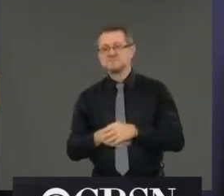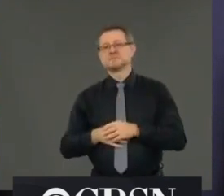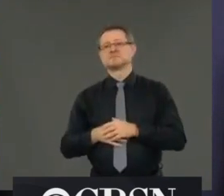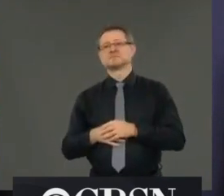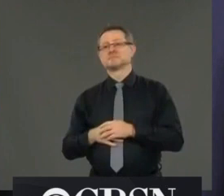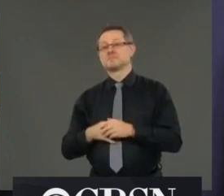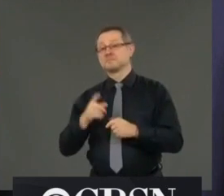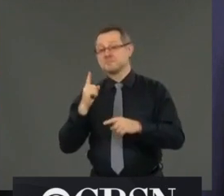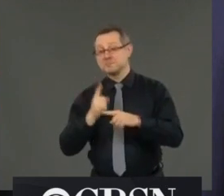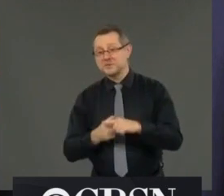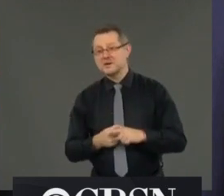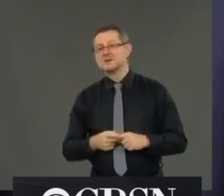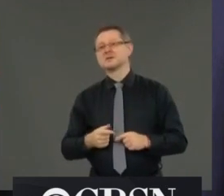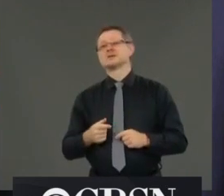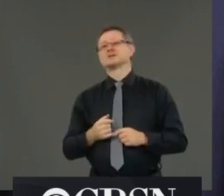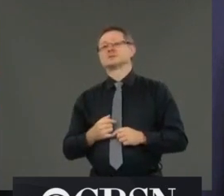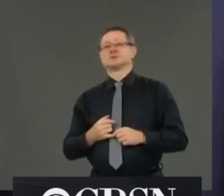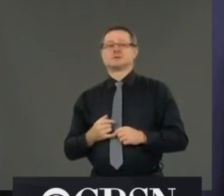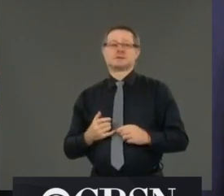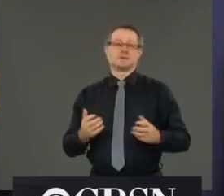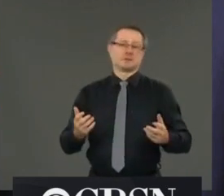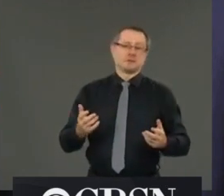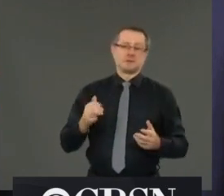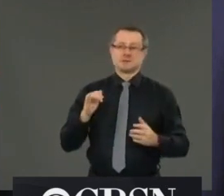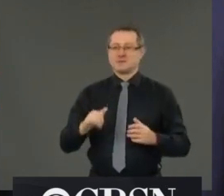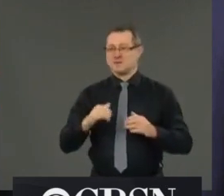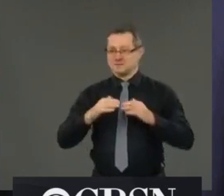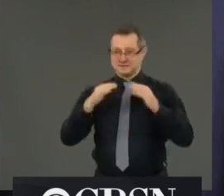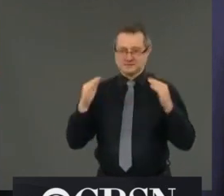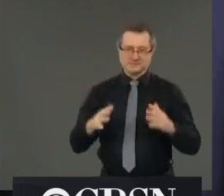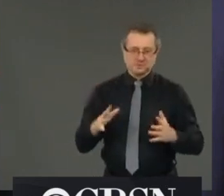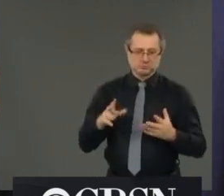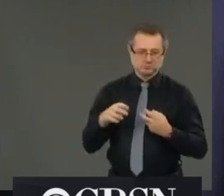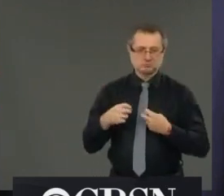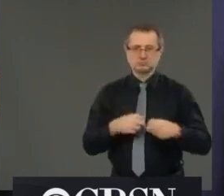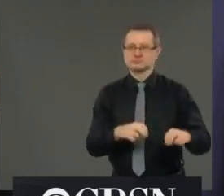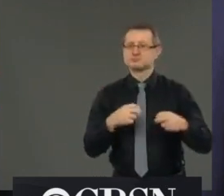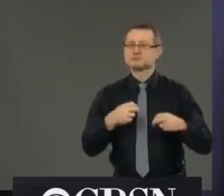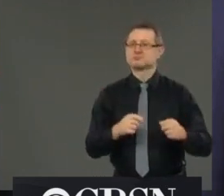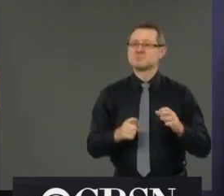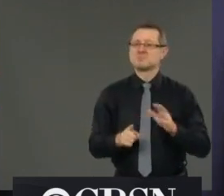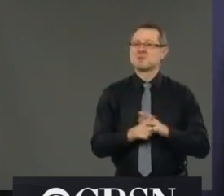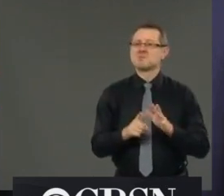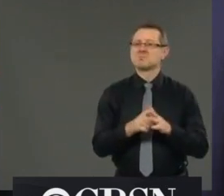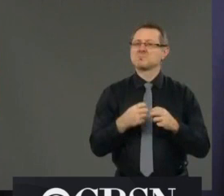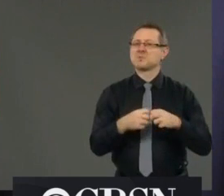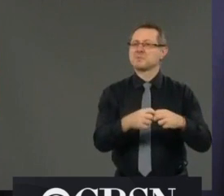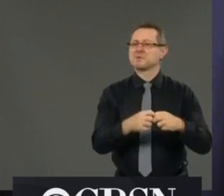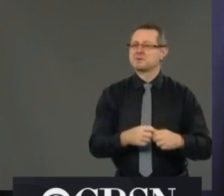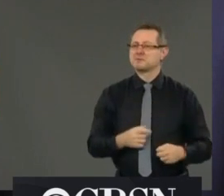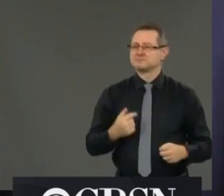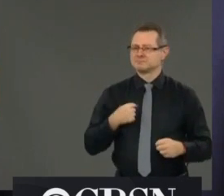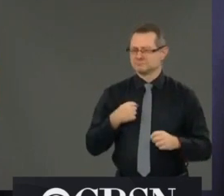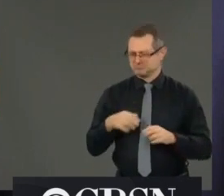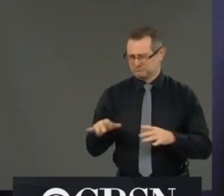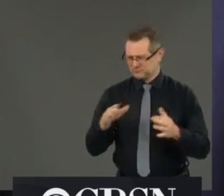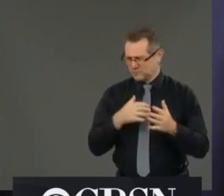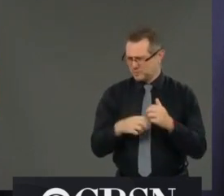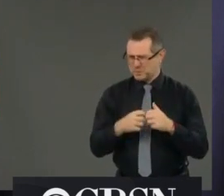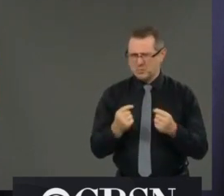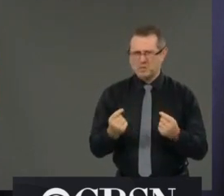hyper-energize that system to do the transition. And you see a lot of issues pop up. So we're going to study those issues, see how we can make it